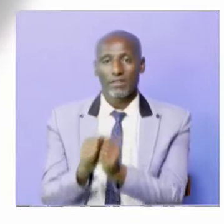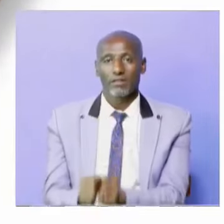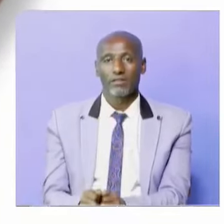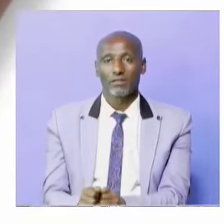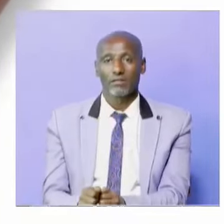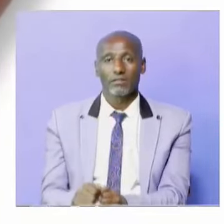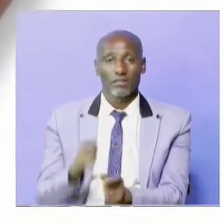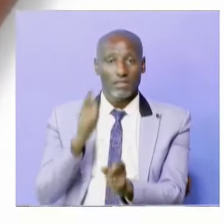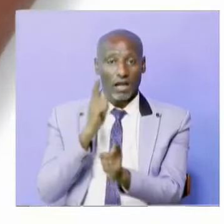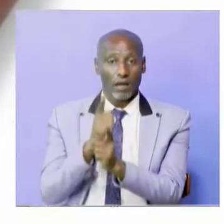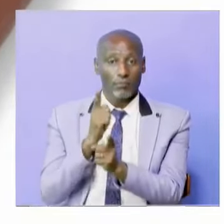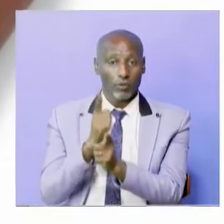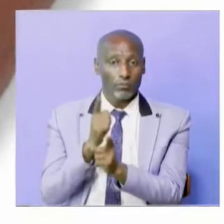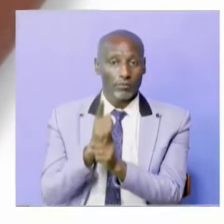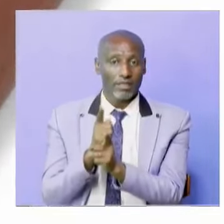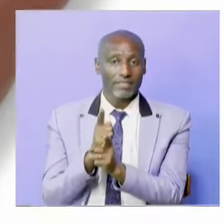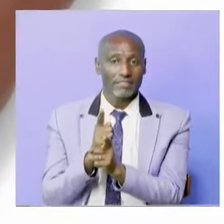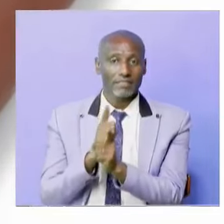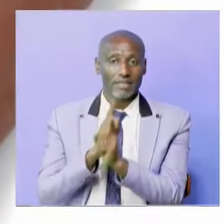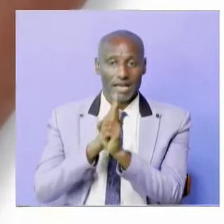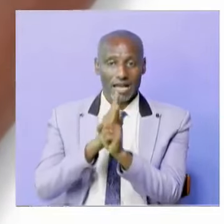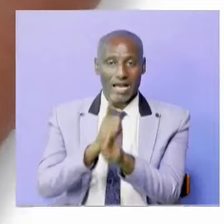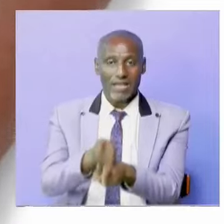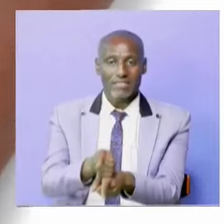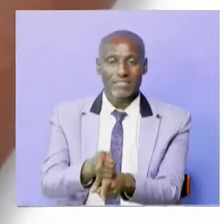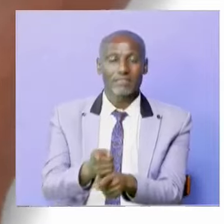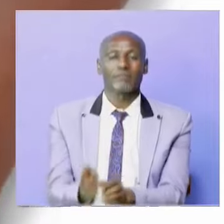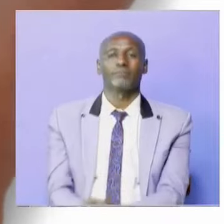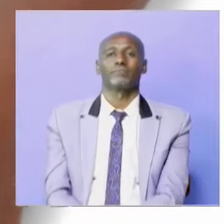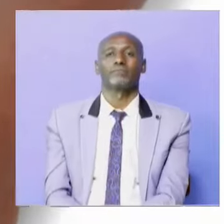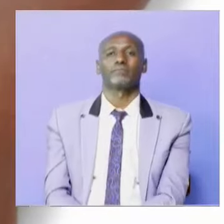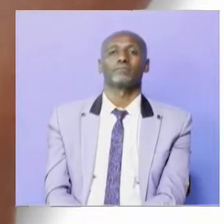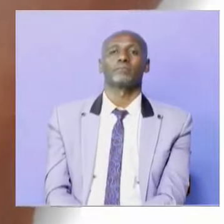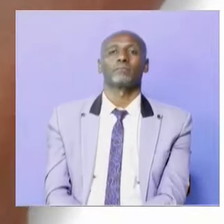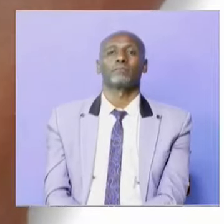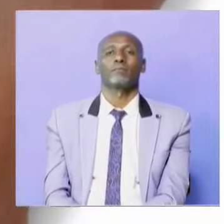with appropriate answer.